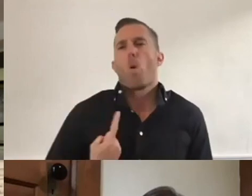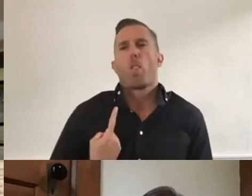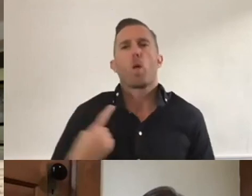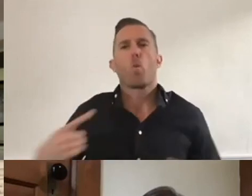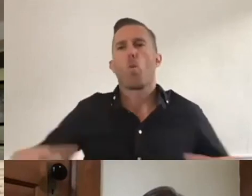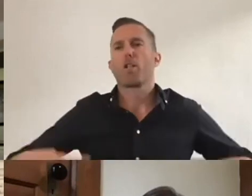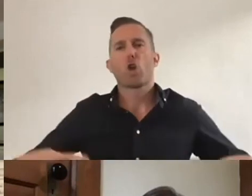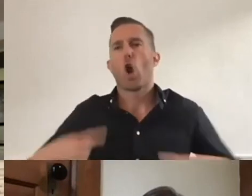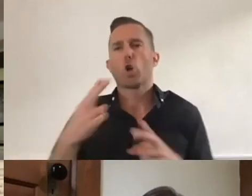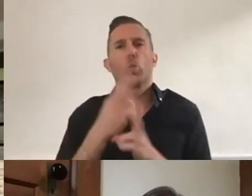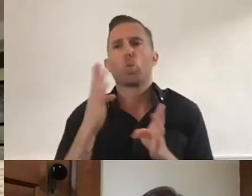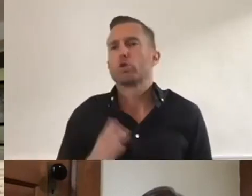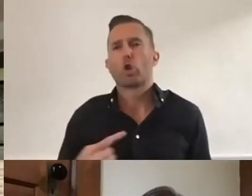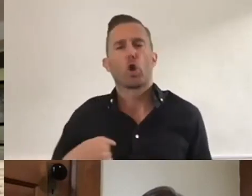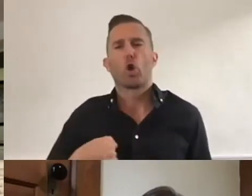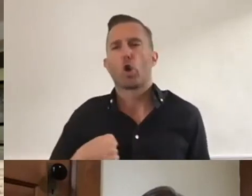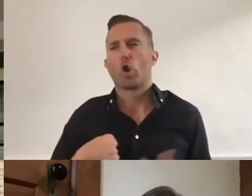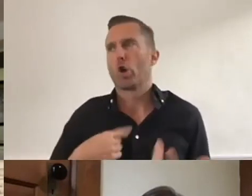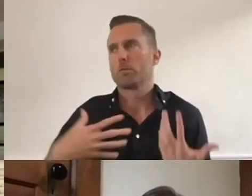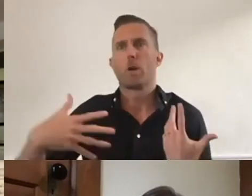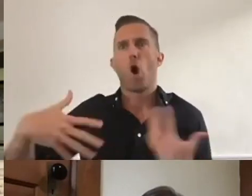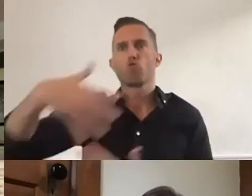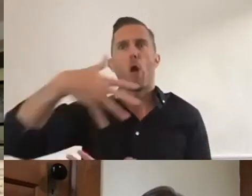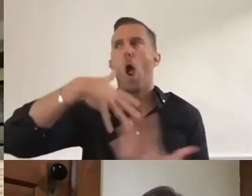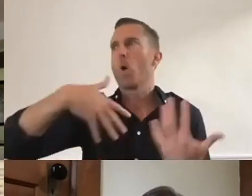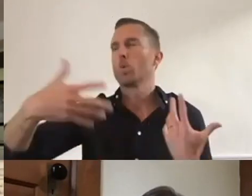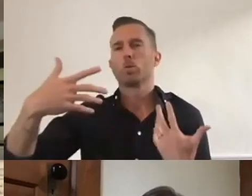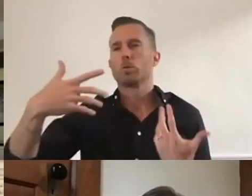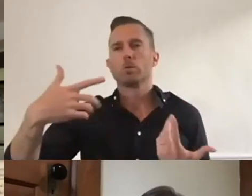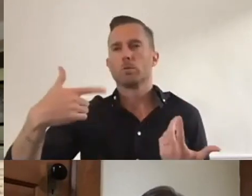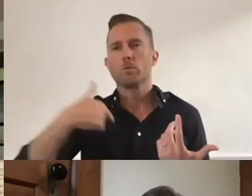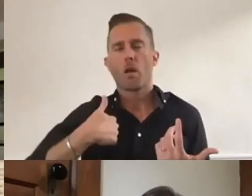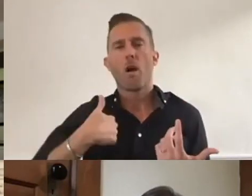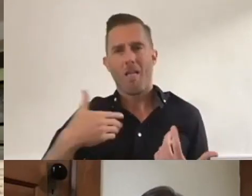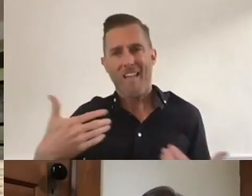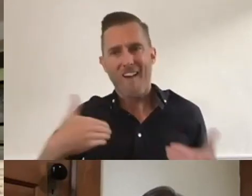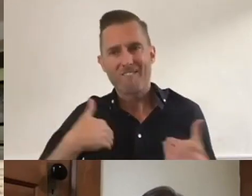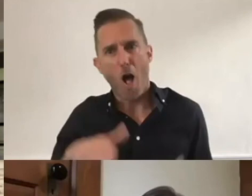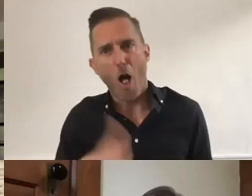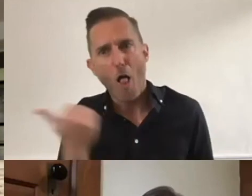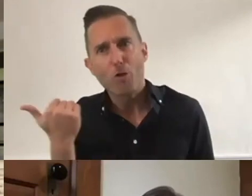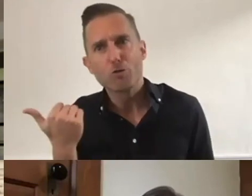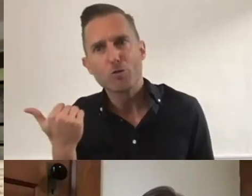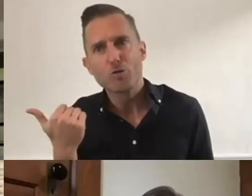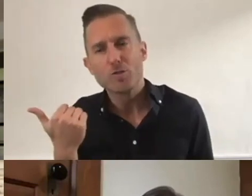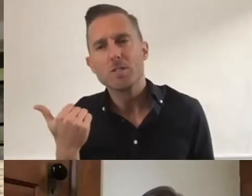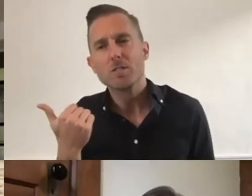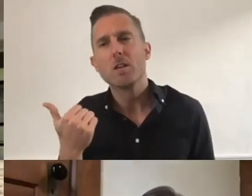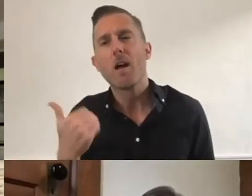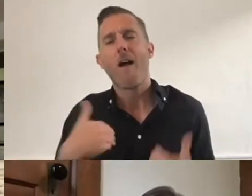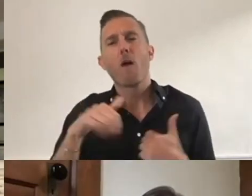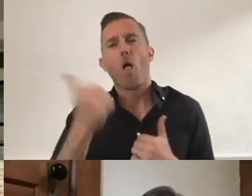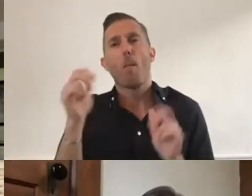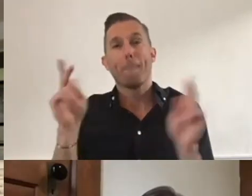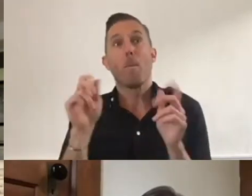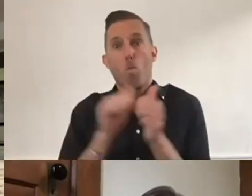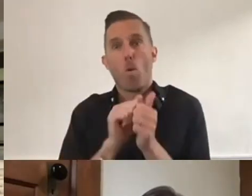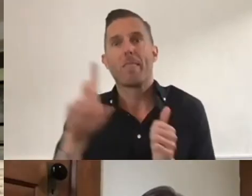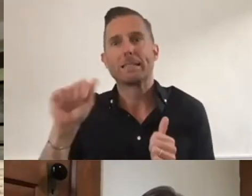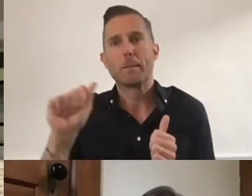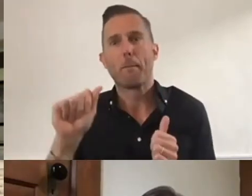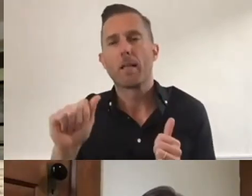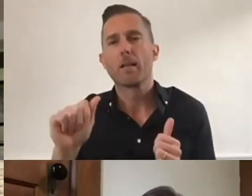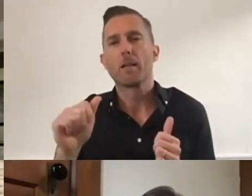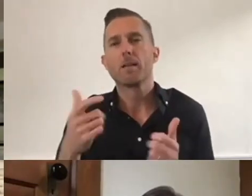user around to be on these panels. There are others now, and there are other people with disabilities, and we have somebody